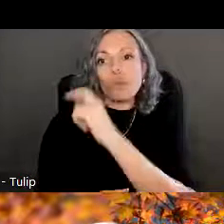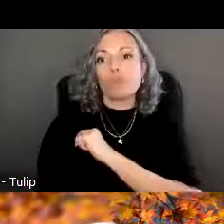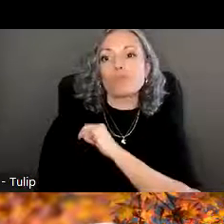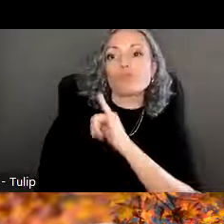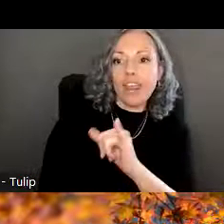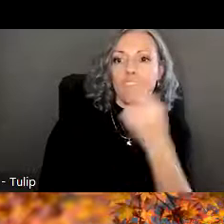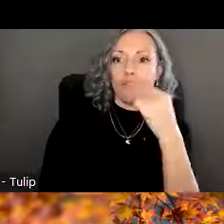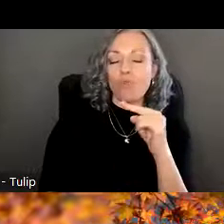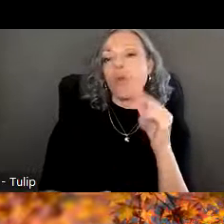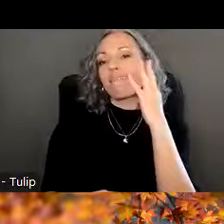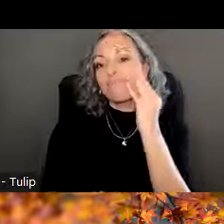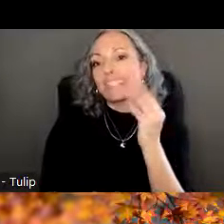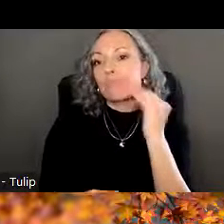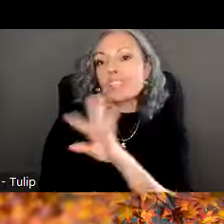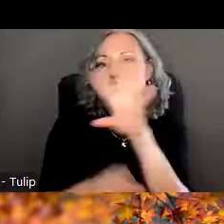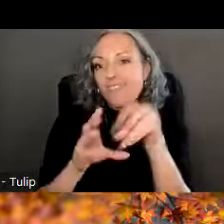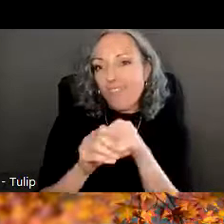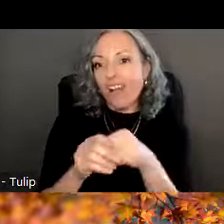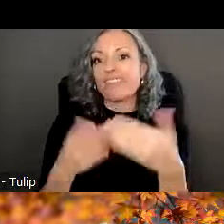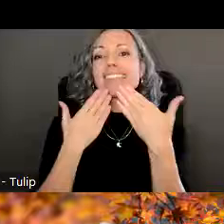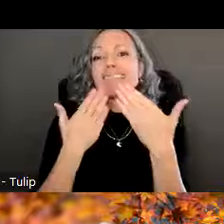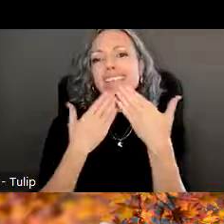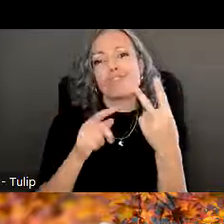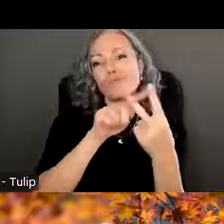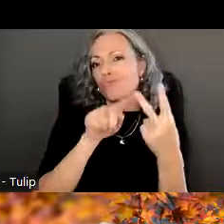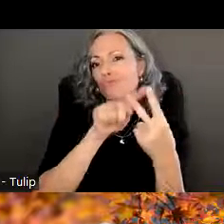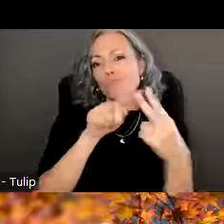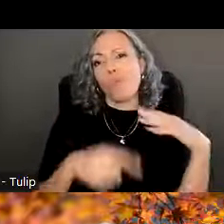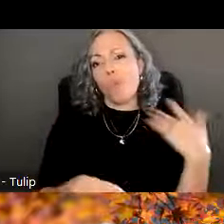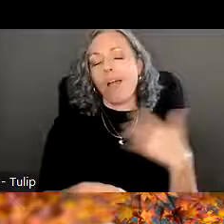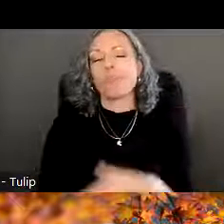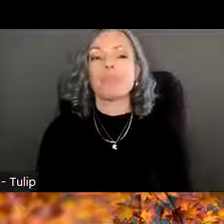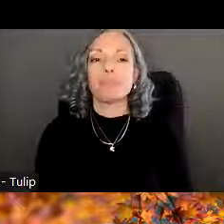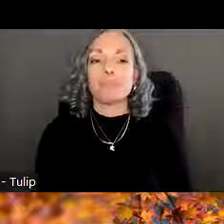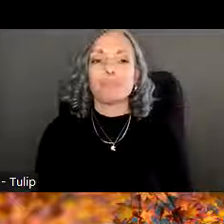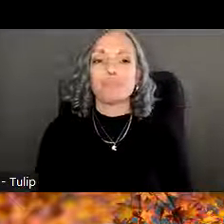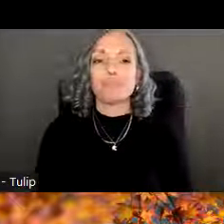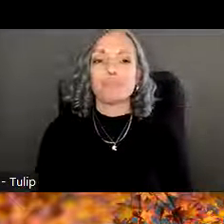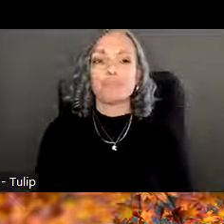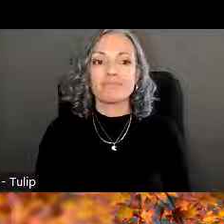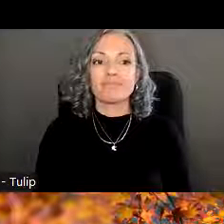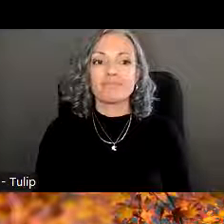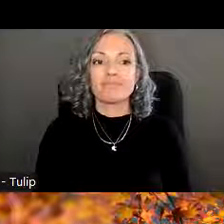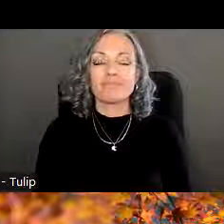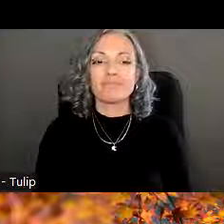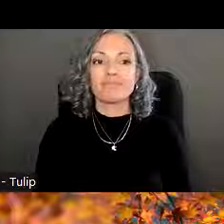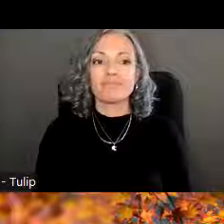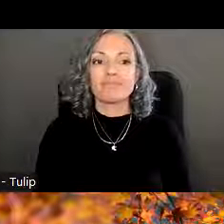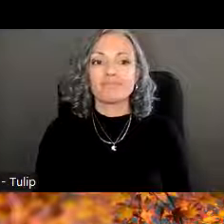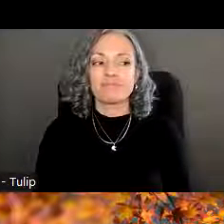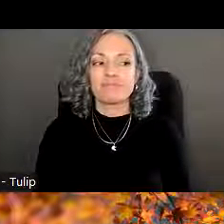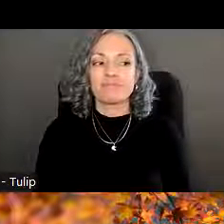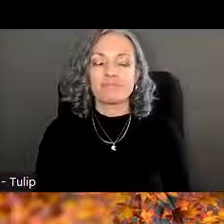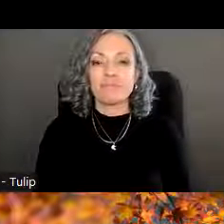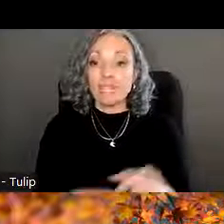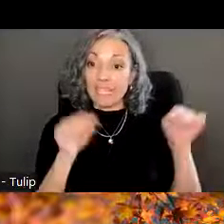their expertise today. We appreciate that. Can you go back? There we go. Thank you.